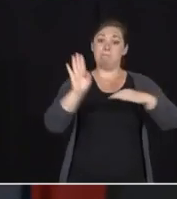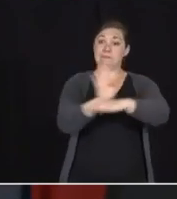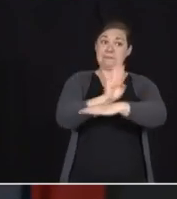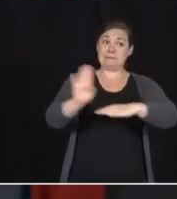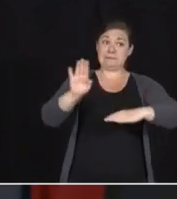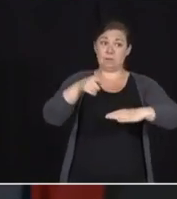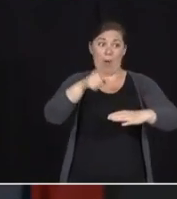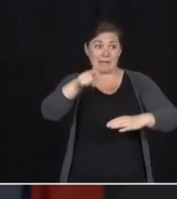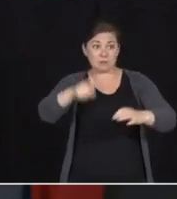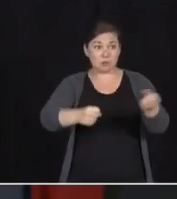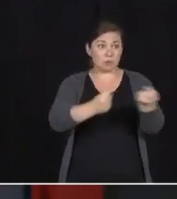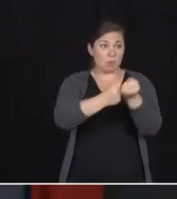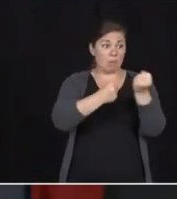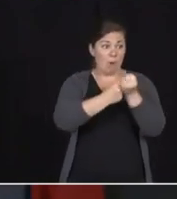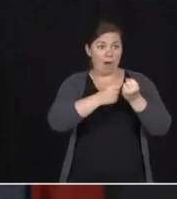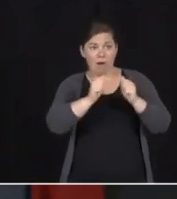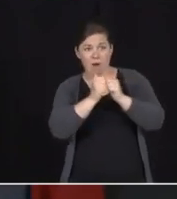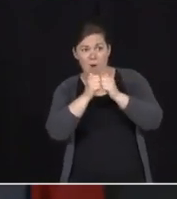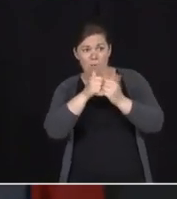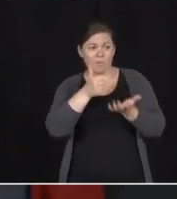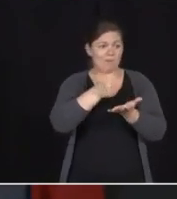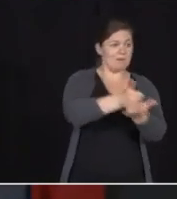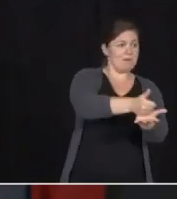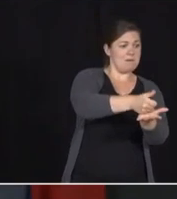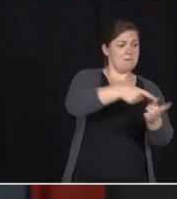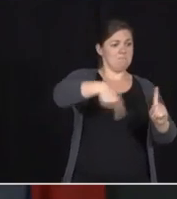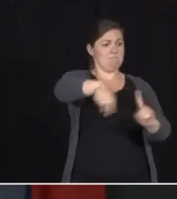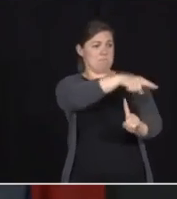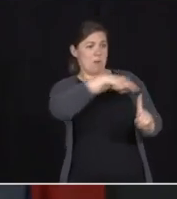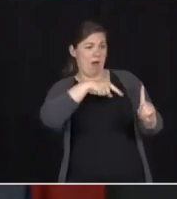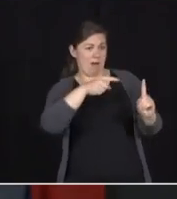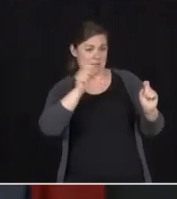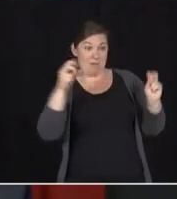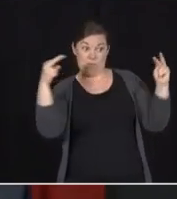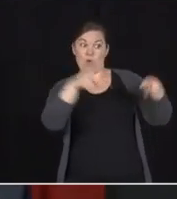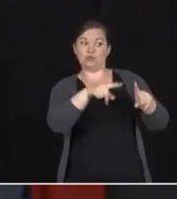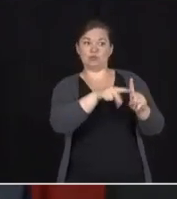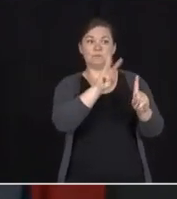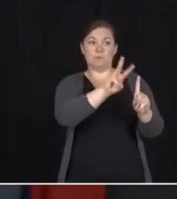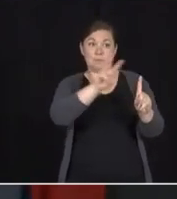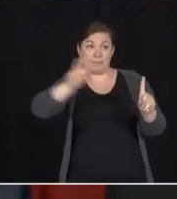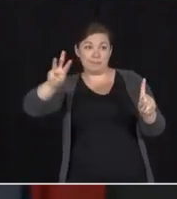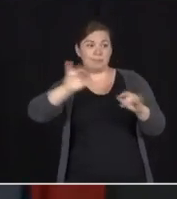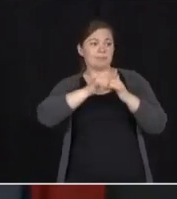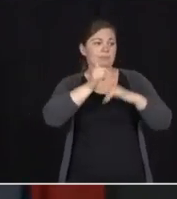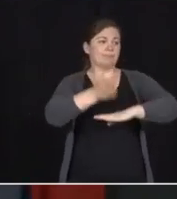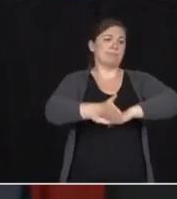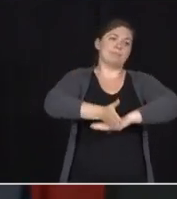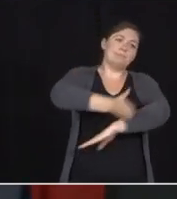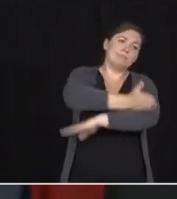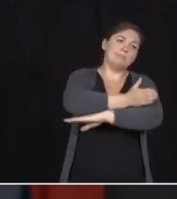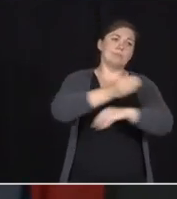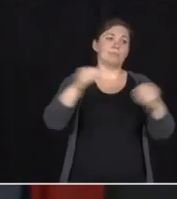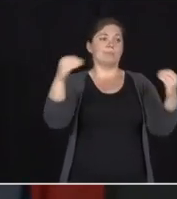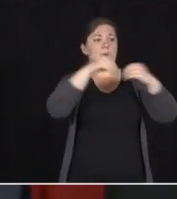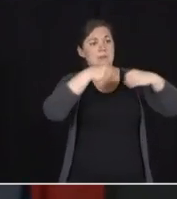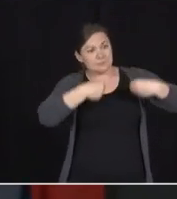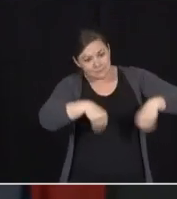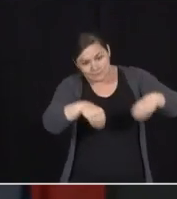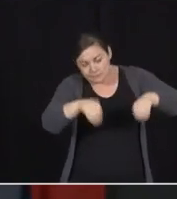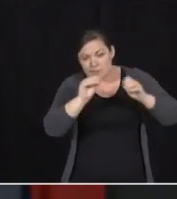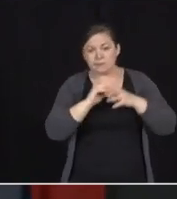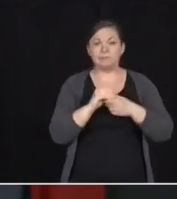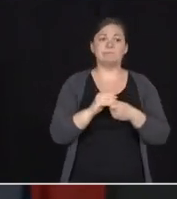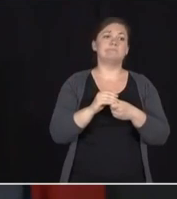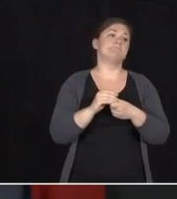give them an opportunity to somehow increase, so whether it's sales in this case, or profits for small businesses. And that's